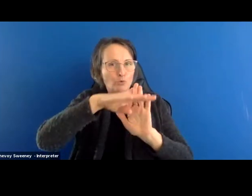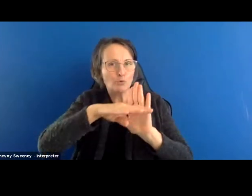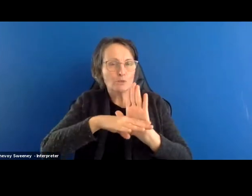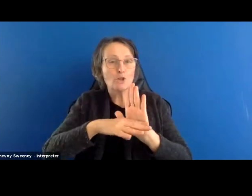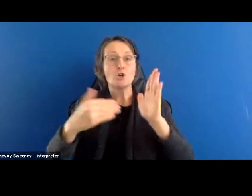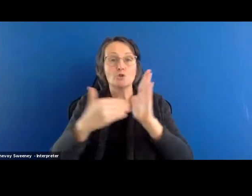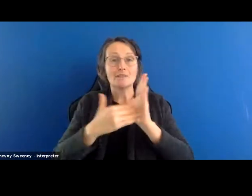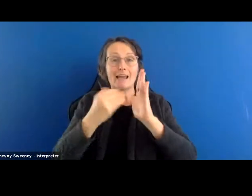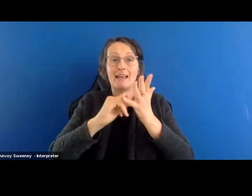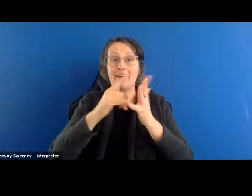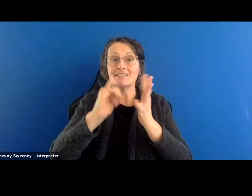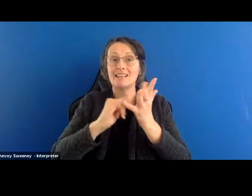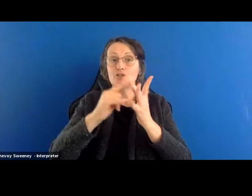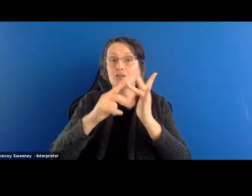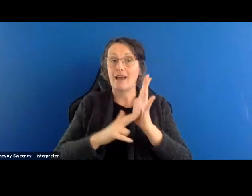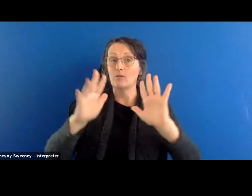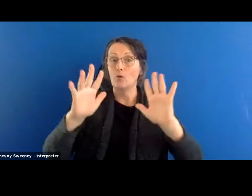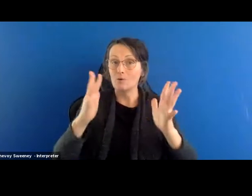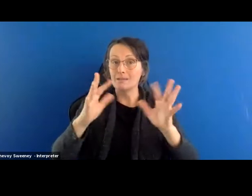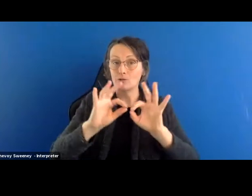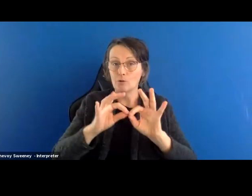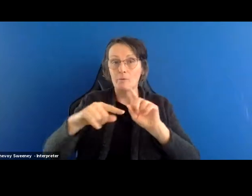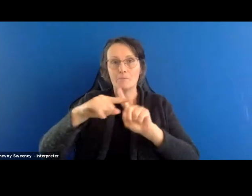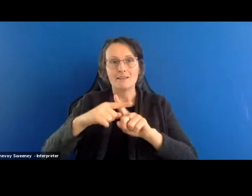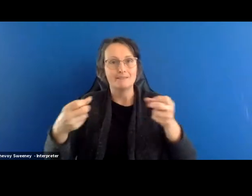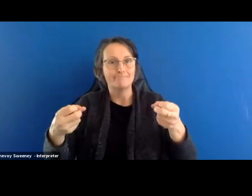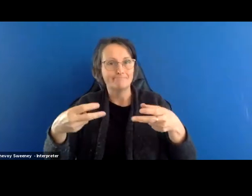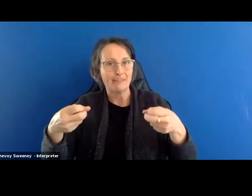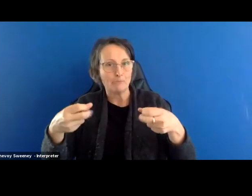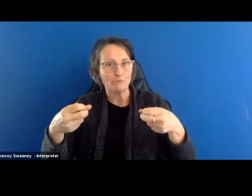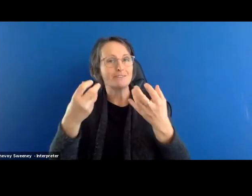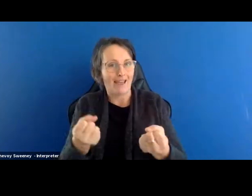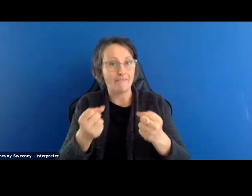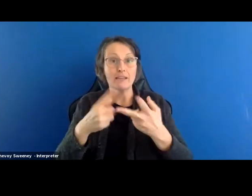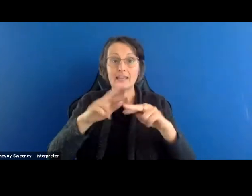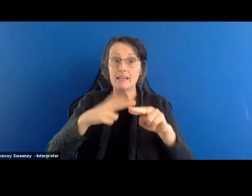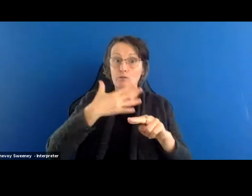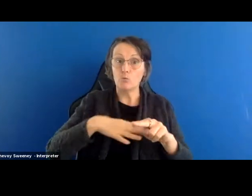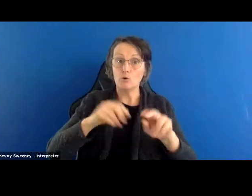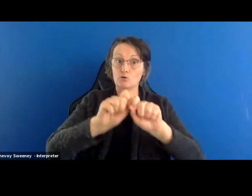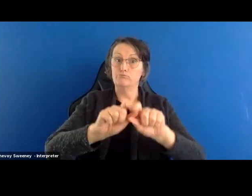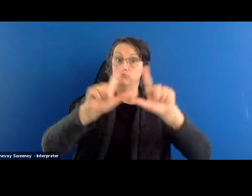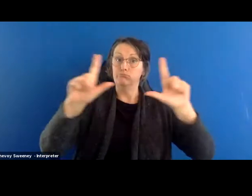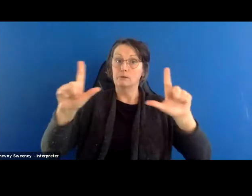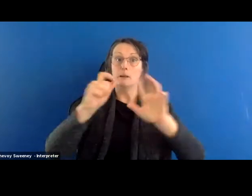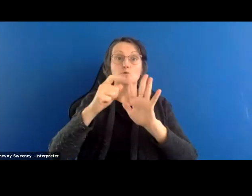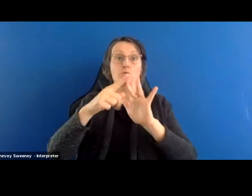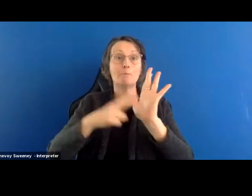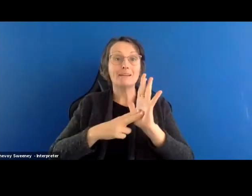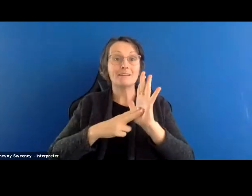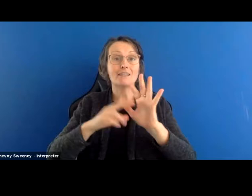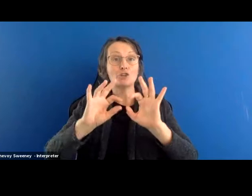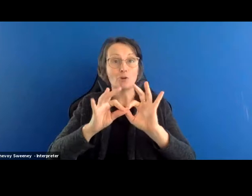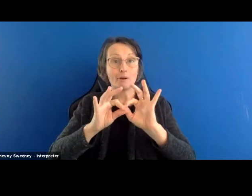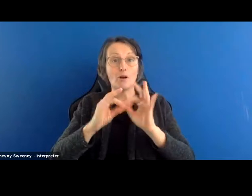Auslan interpreted and closed captioning is available. If you wish to enlarge the view of the Auslan interpreters, scroll